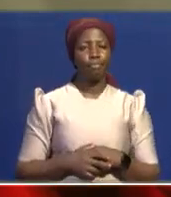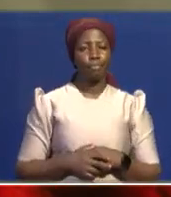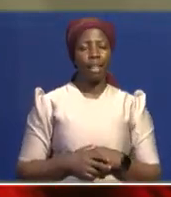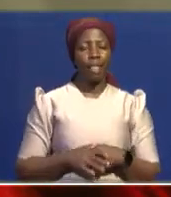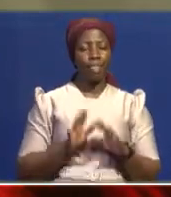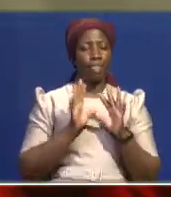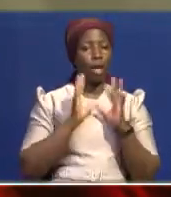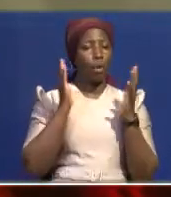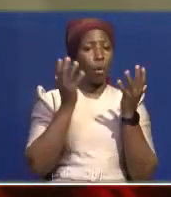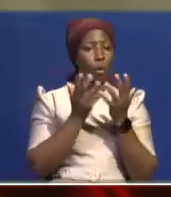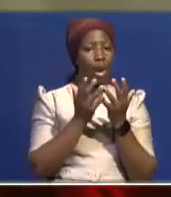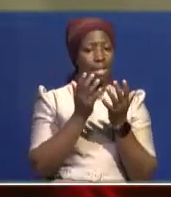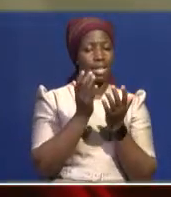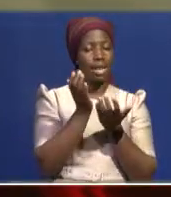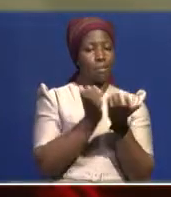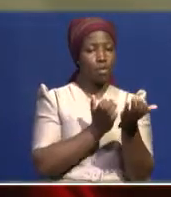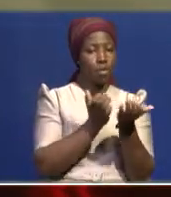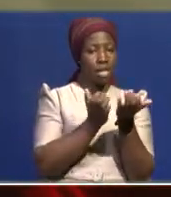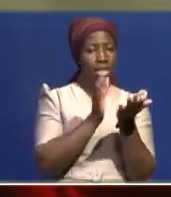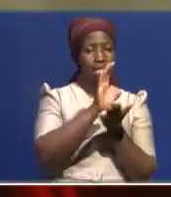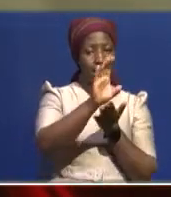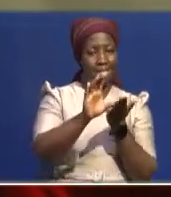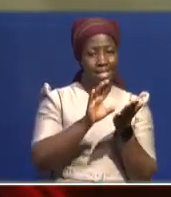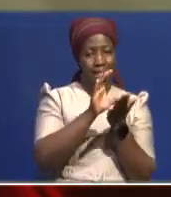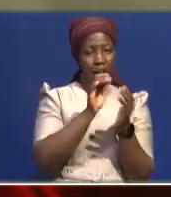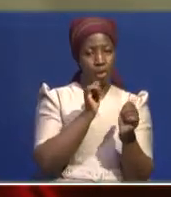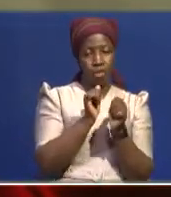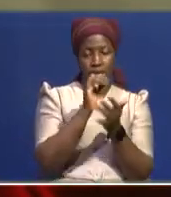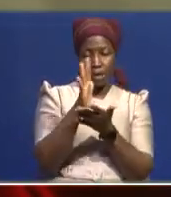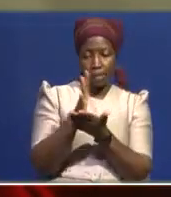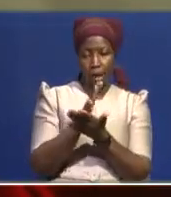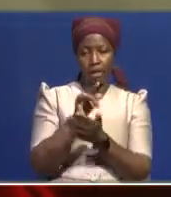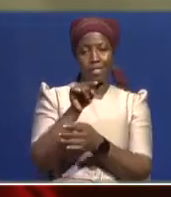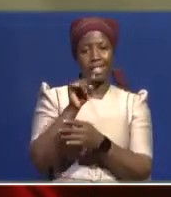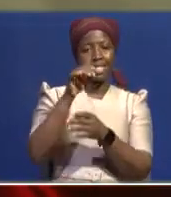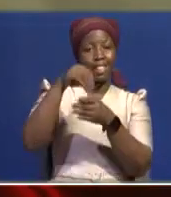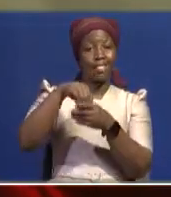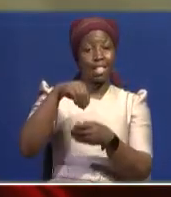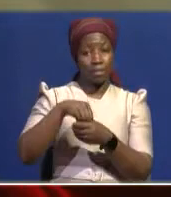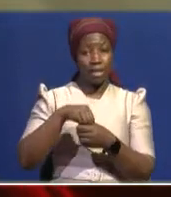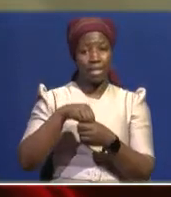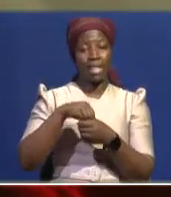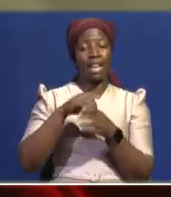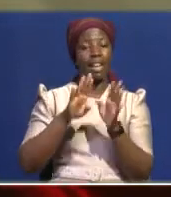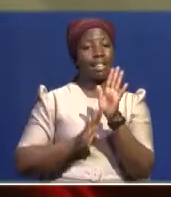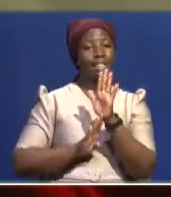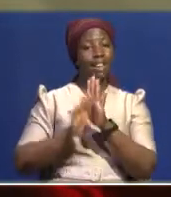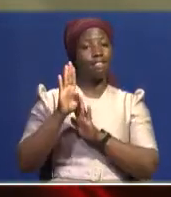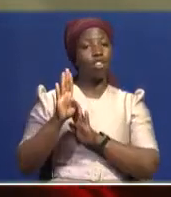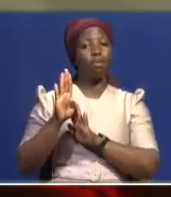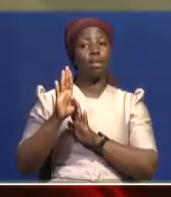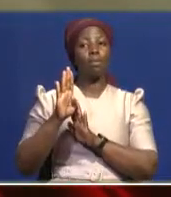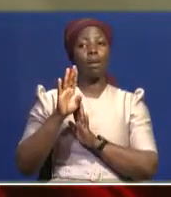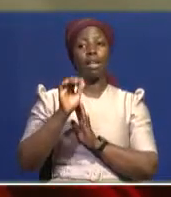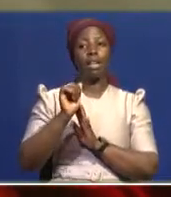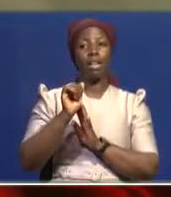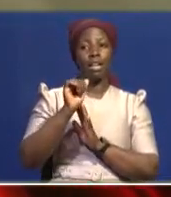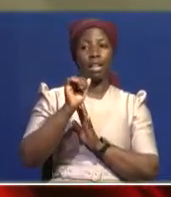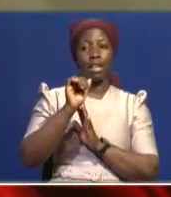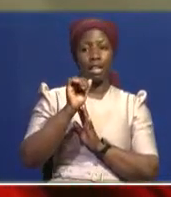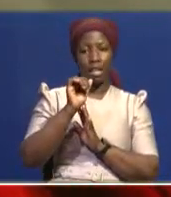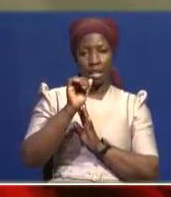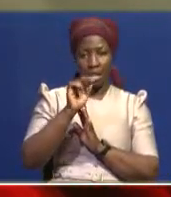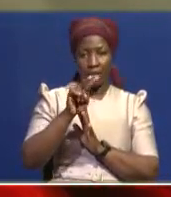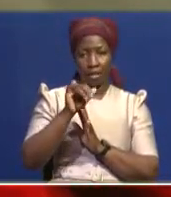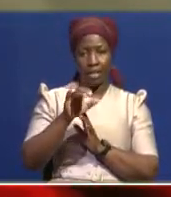The Global Trade Center, which is part of this investment, developed by AVIC International